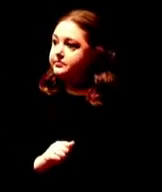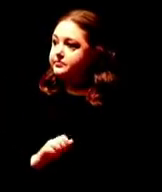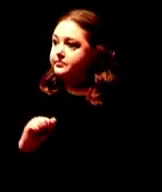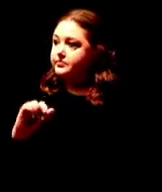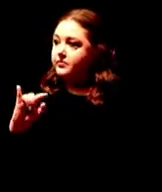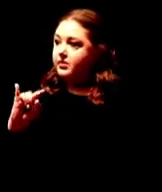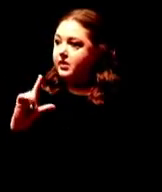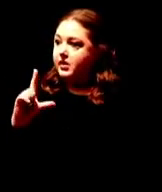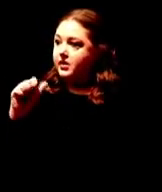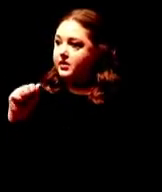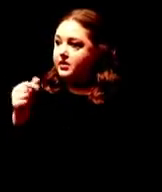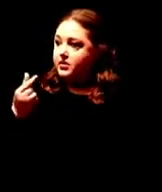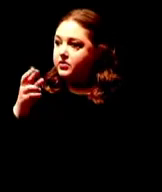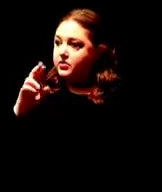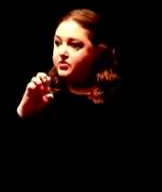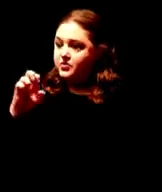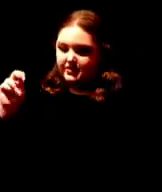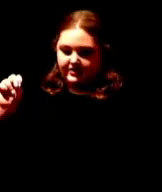Isla Green.